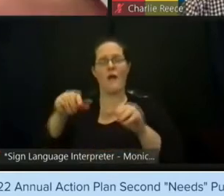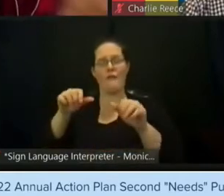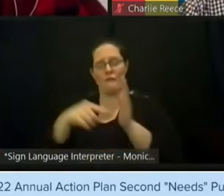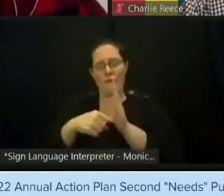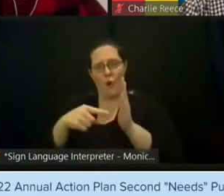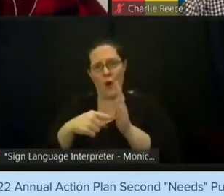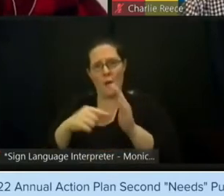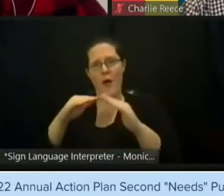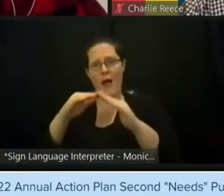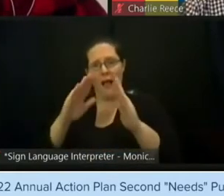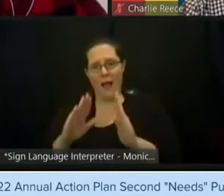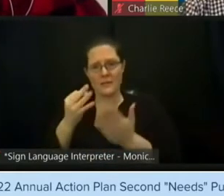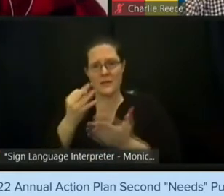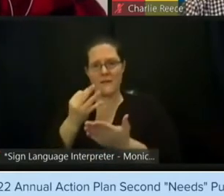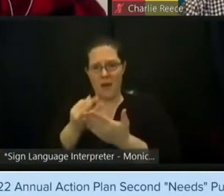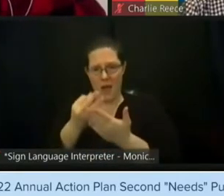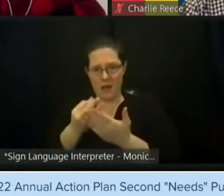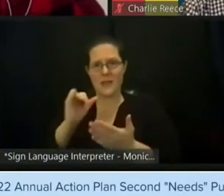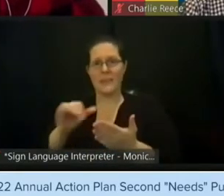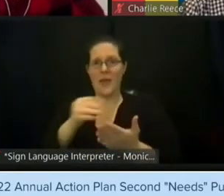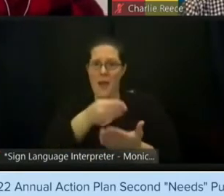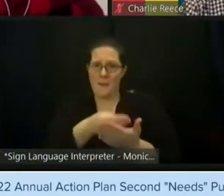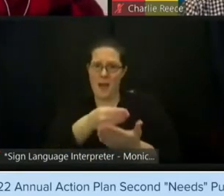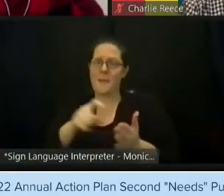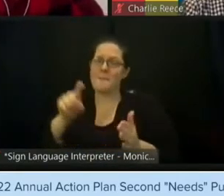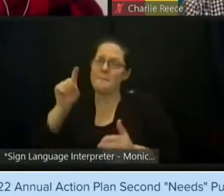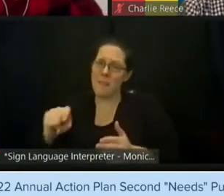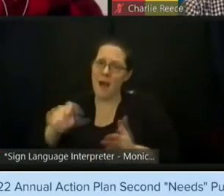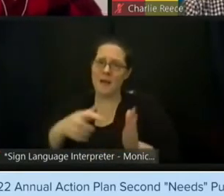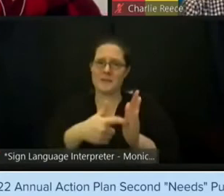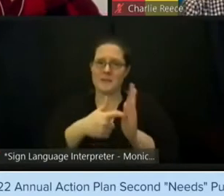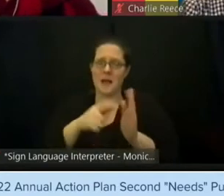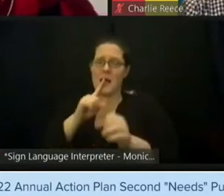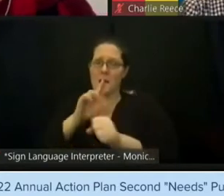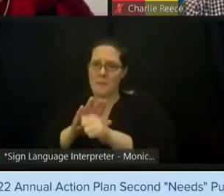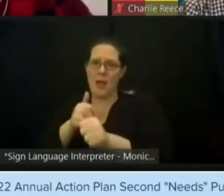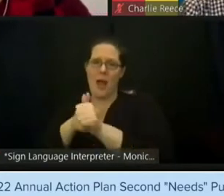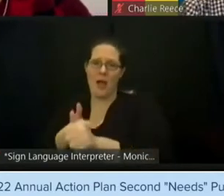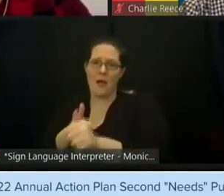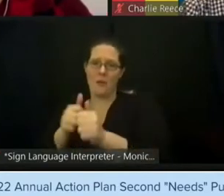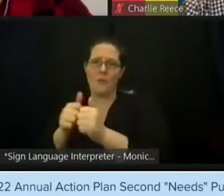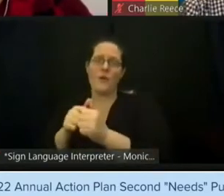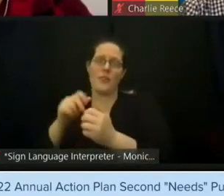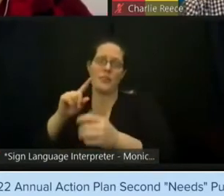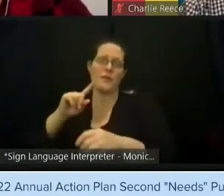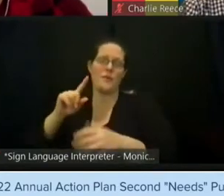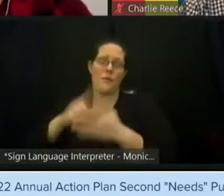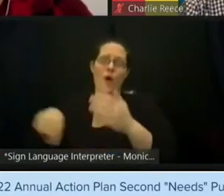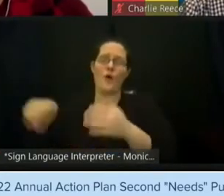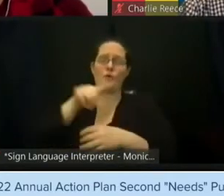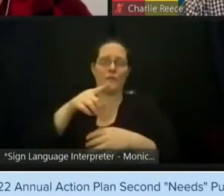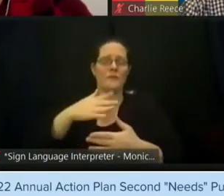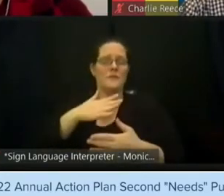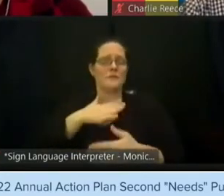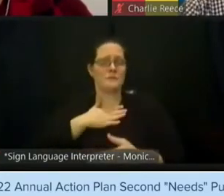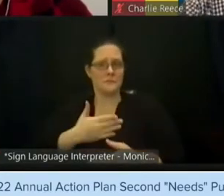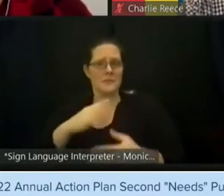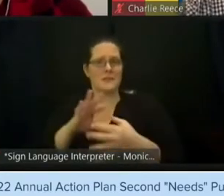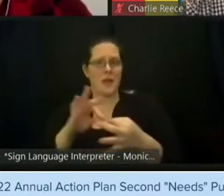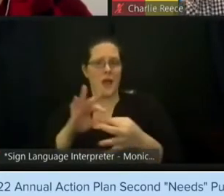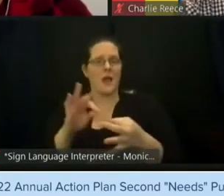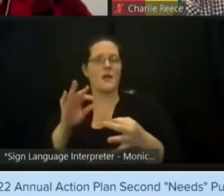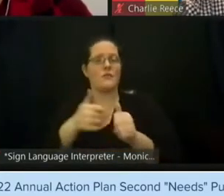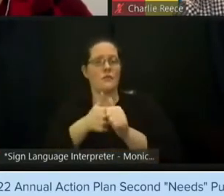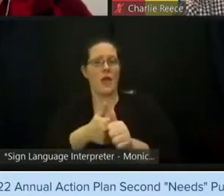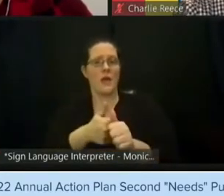bond dollar must comply with the promises made to the people on the affordable